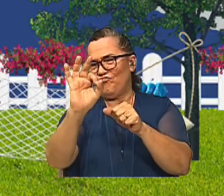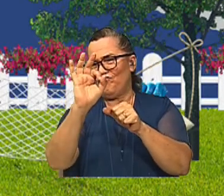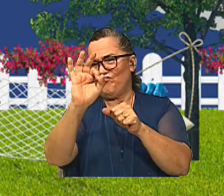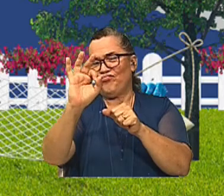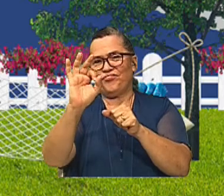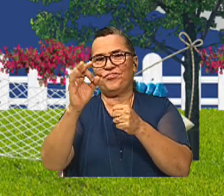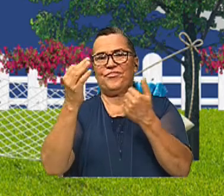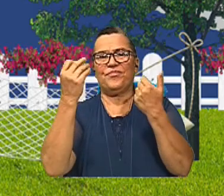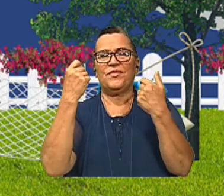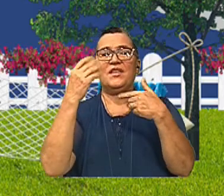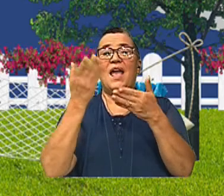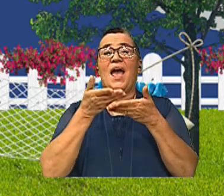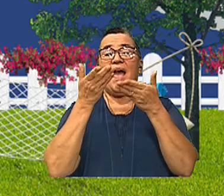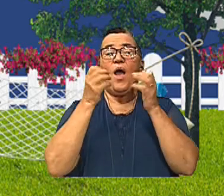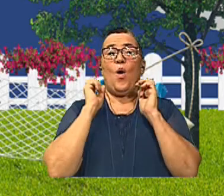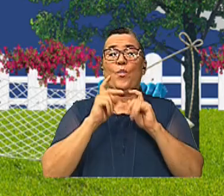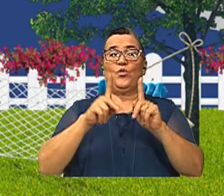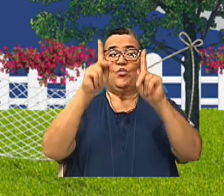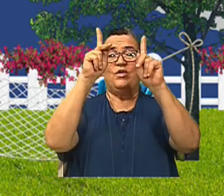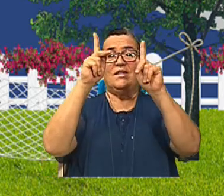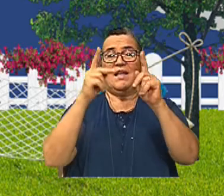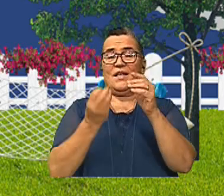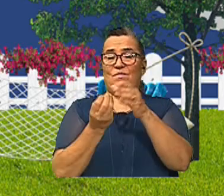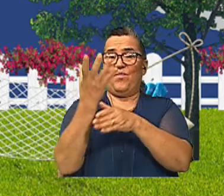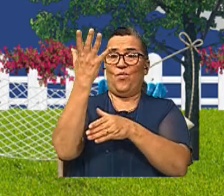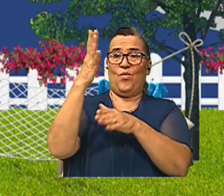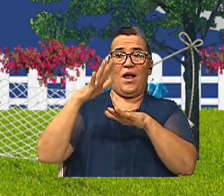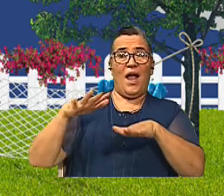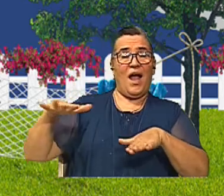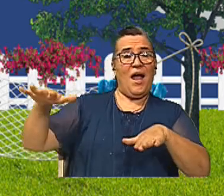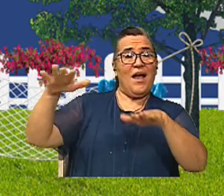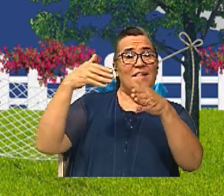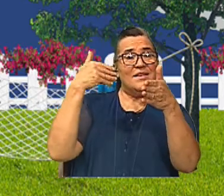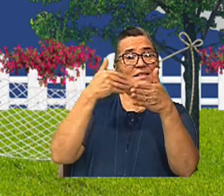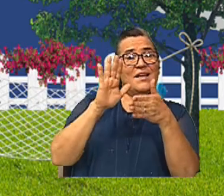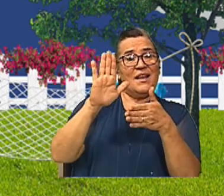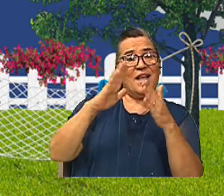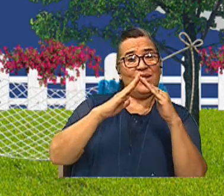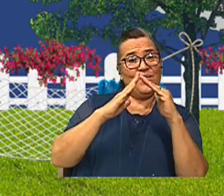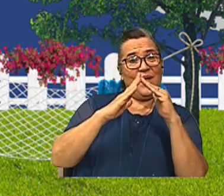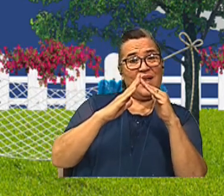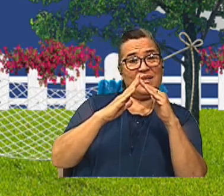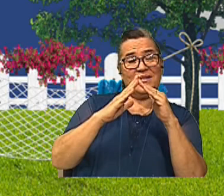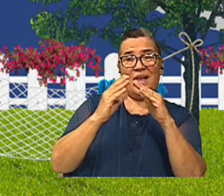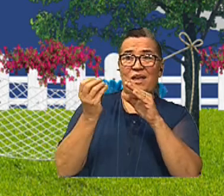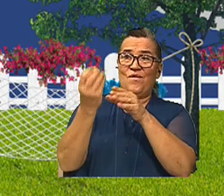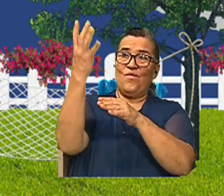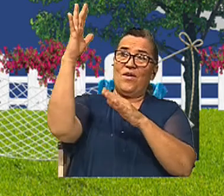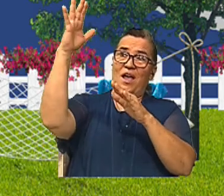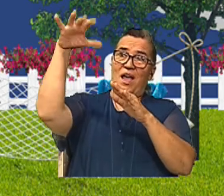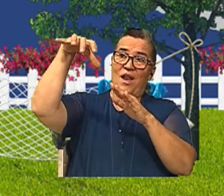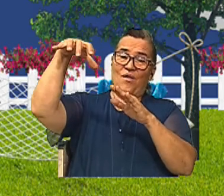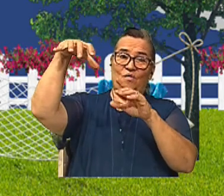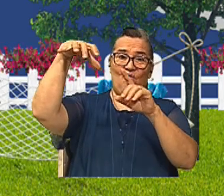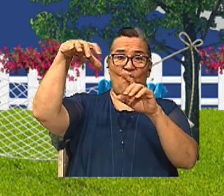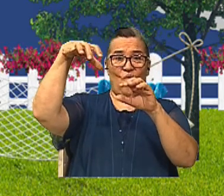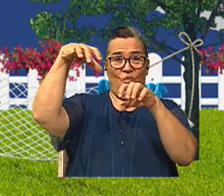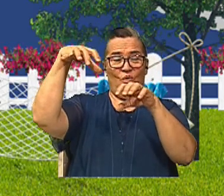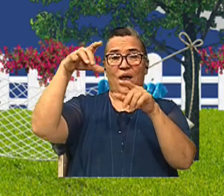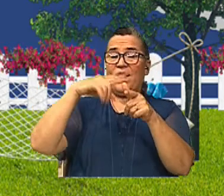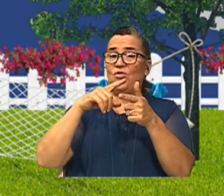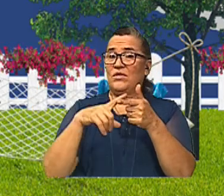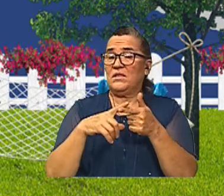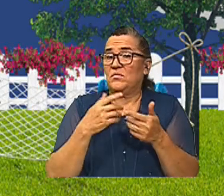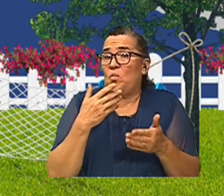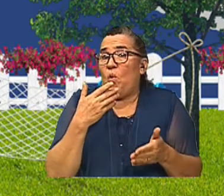have that opportunity, a volcano near your house. Okay, class. So,